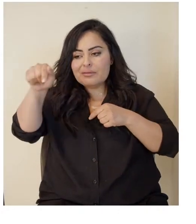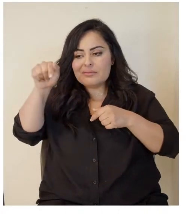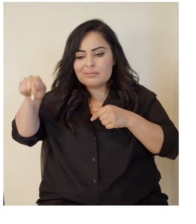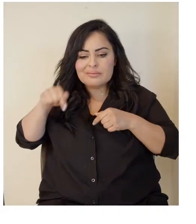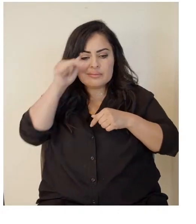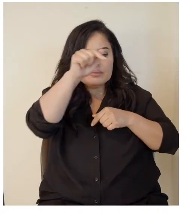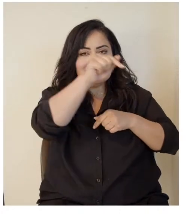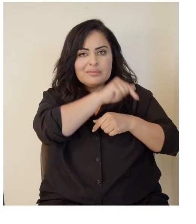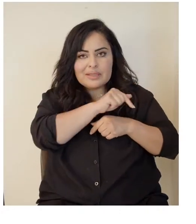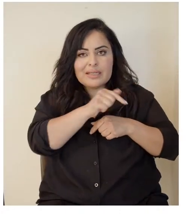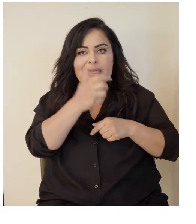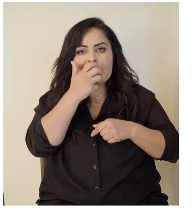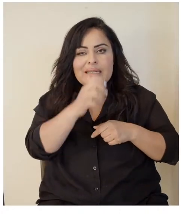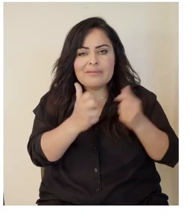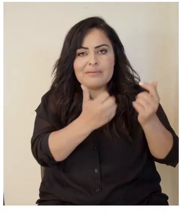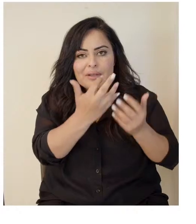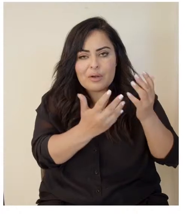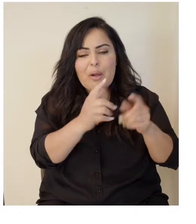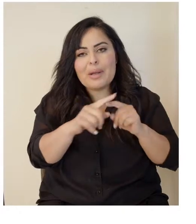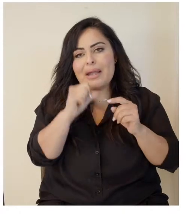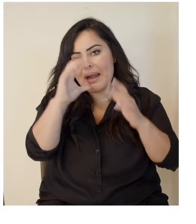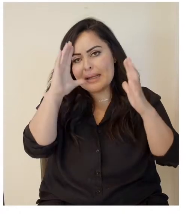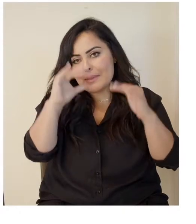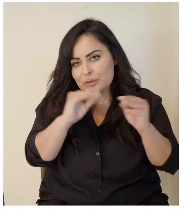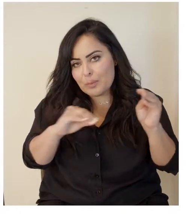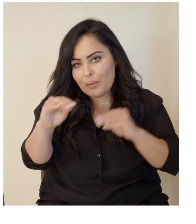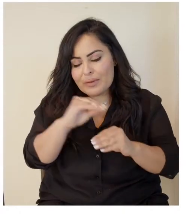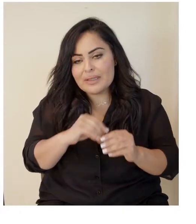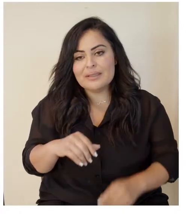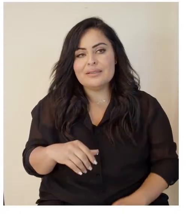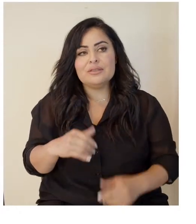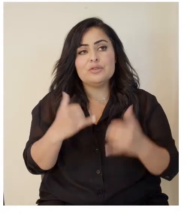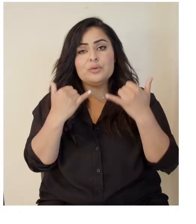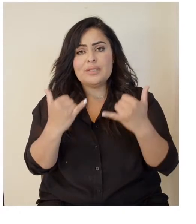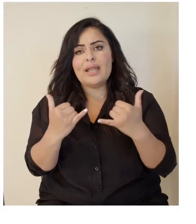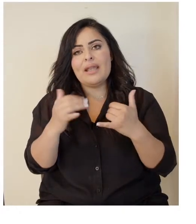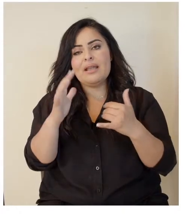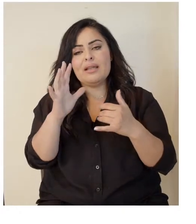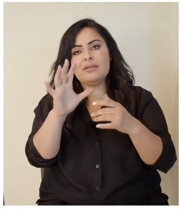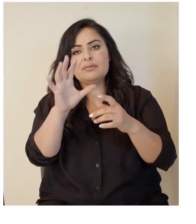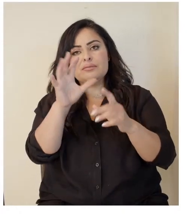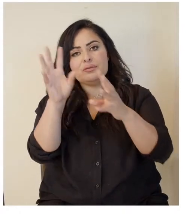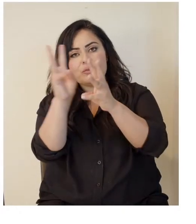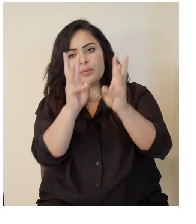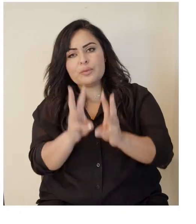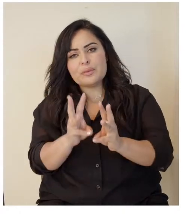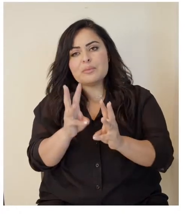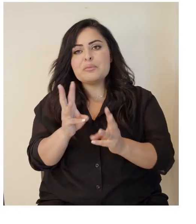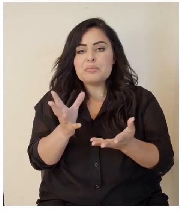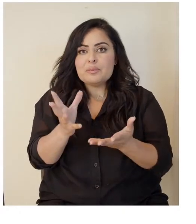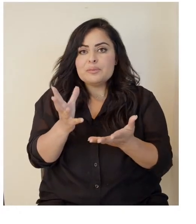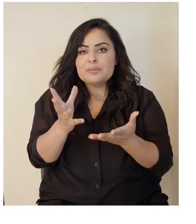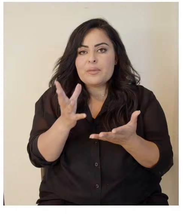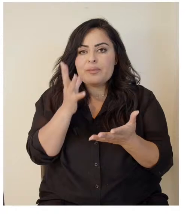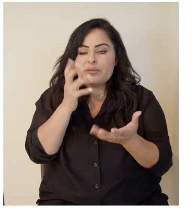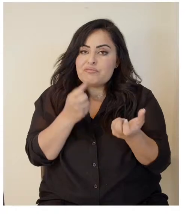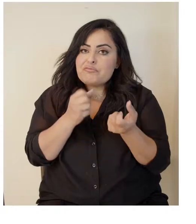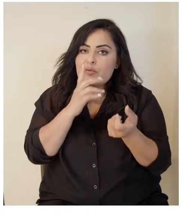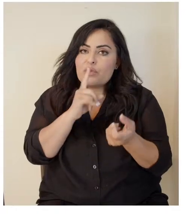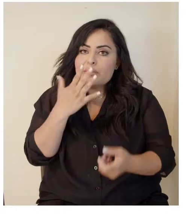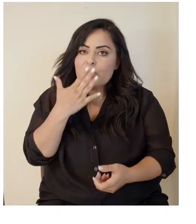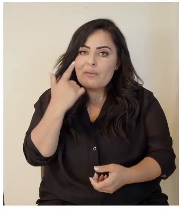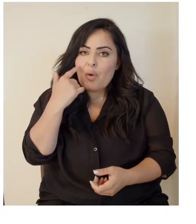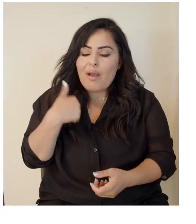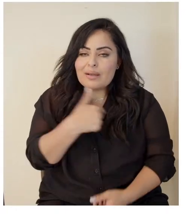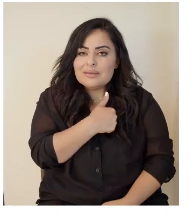we're not expecting those to move. Overall today, conditions have been very favorable for us. The IMET will